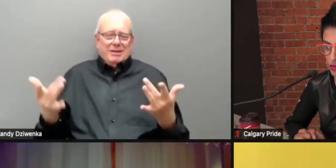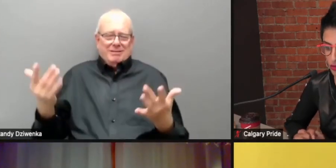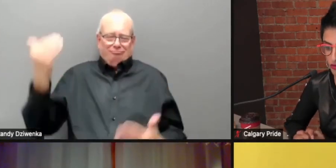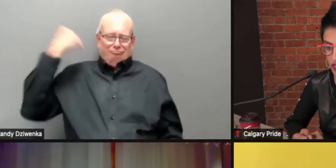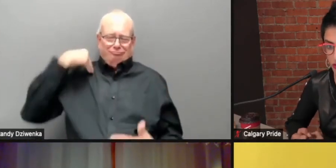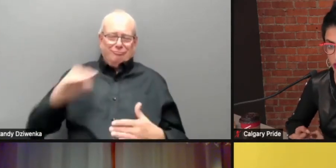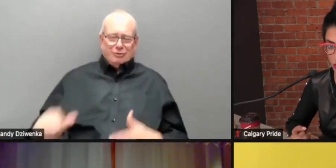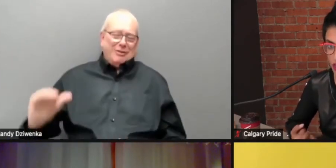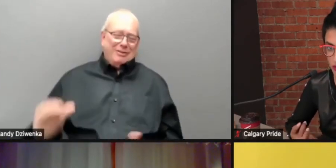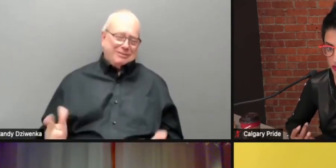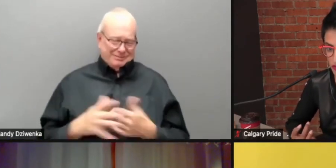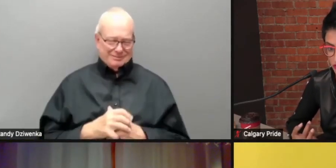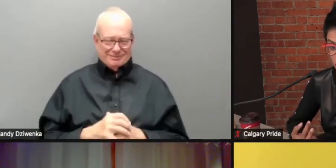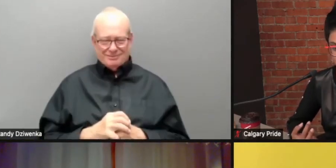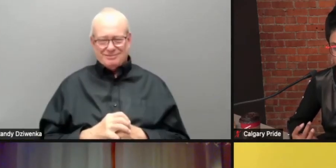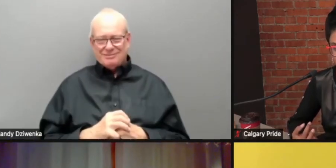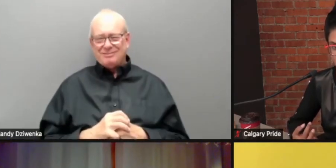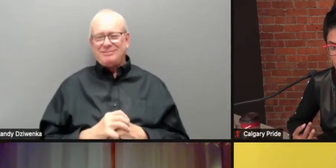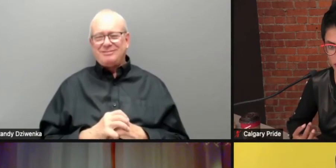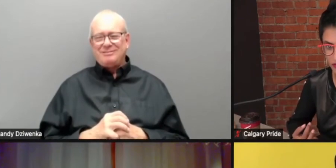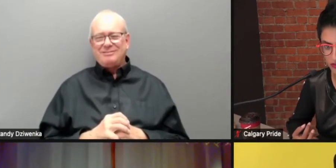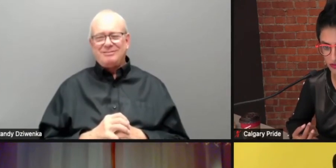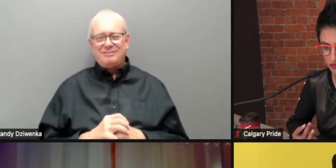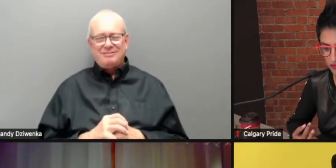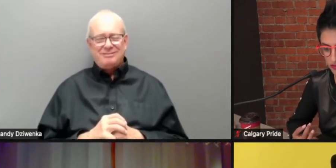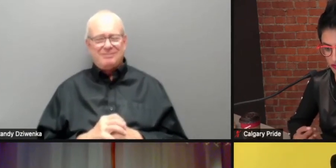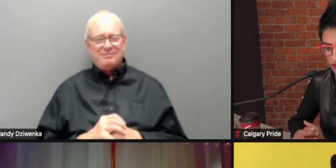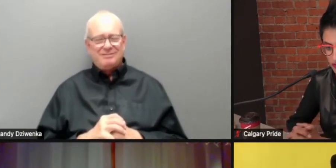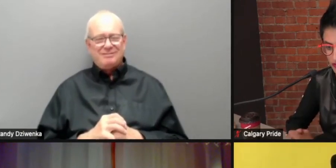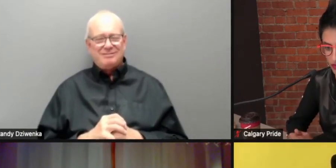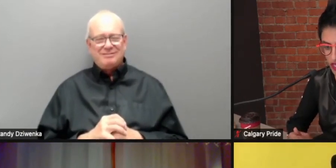That's really profound as well.